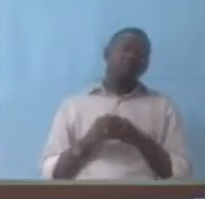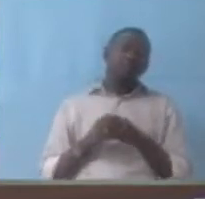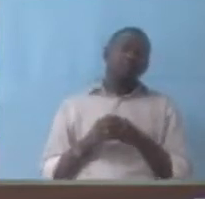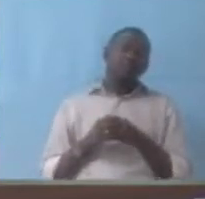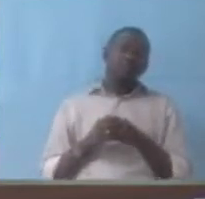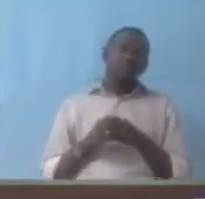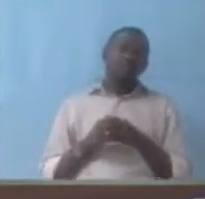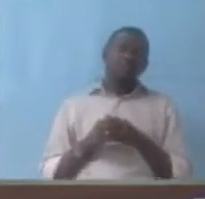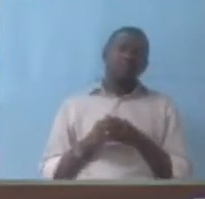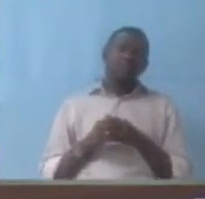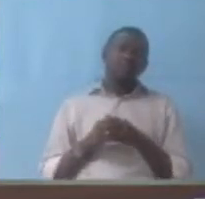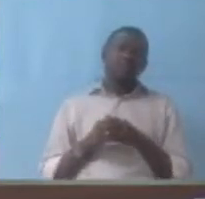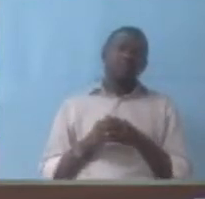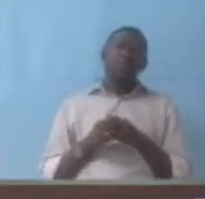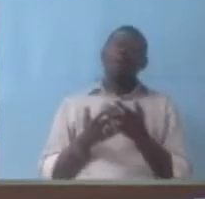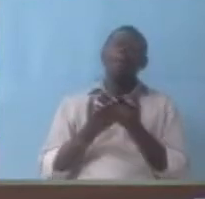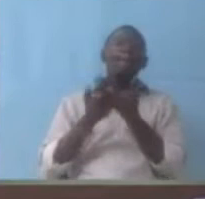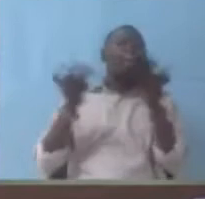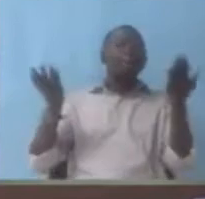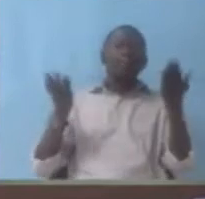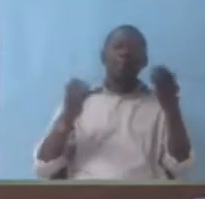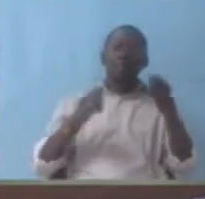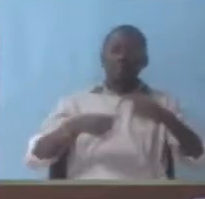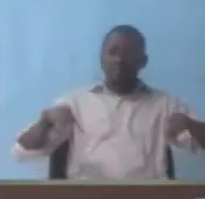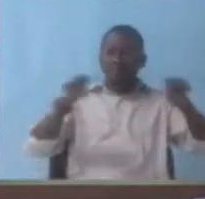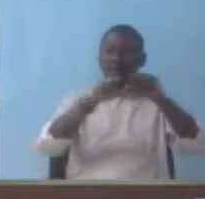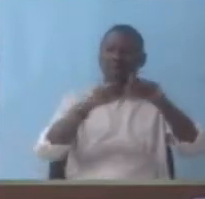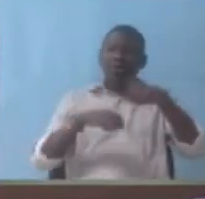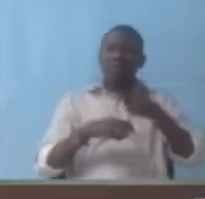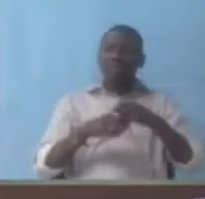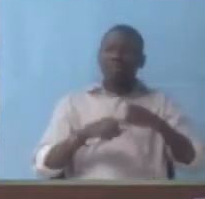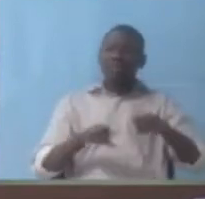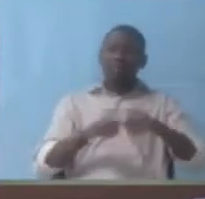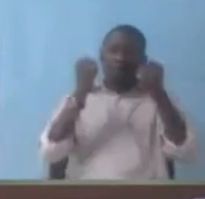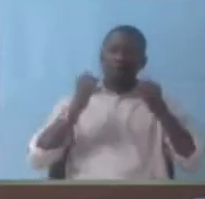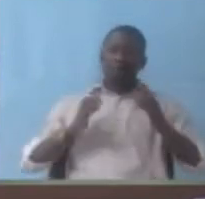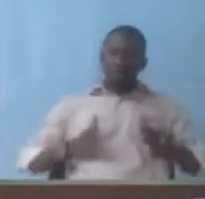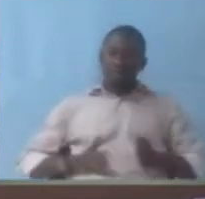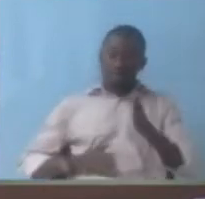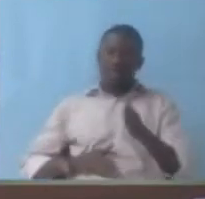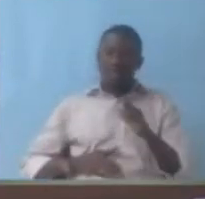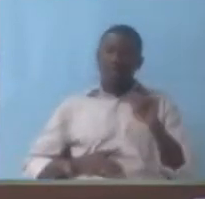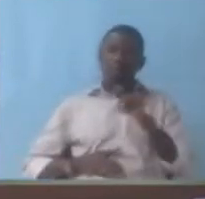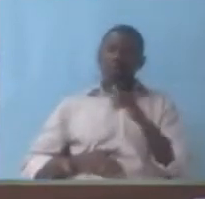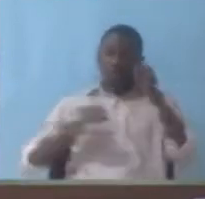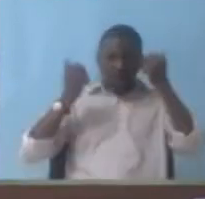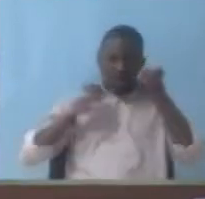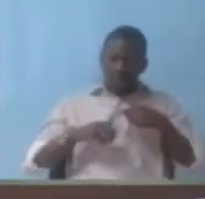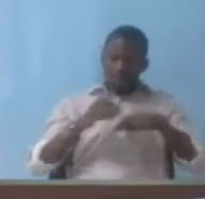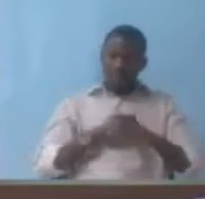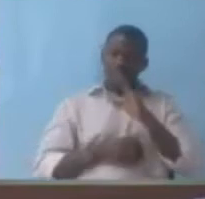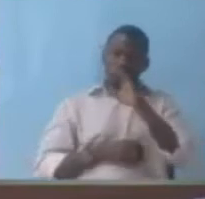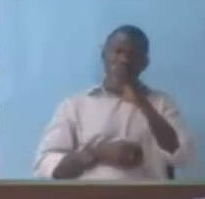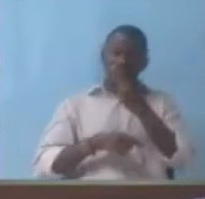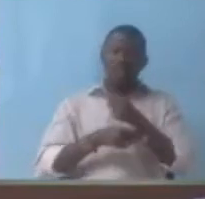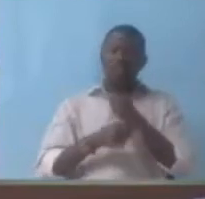The greatest part of the violation of rights which occurred in this country occurred after